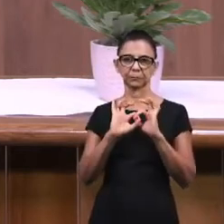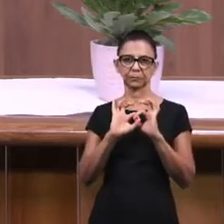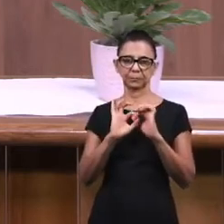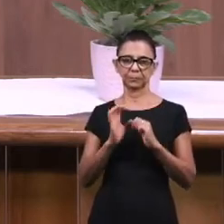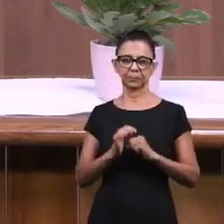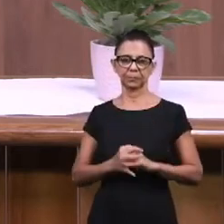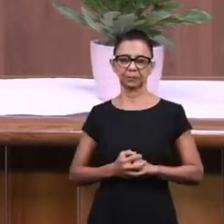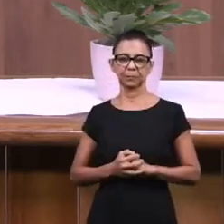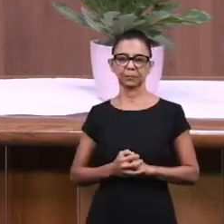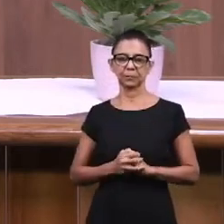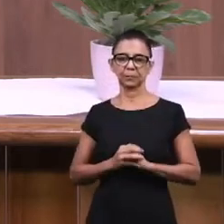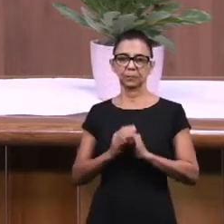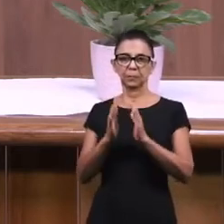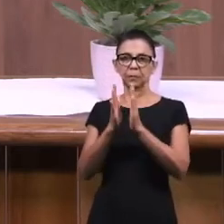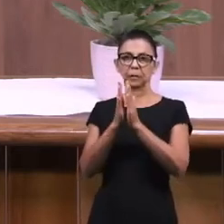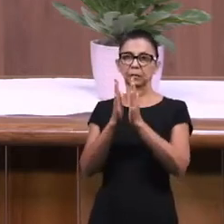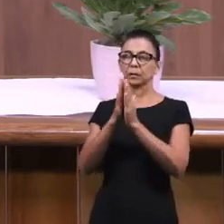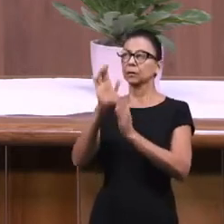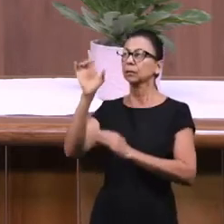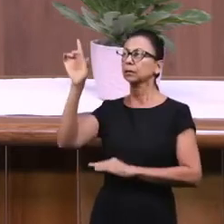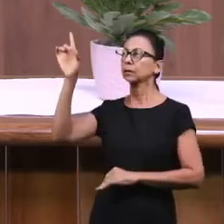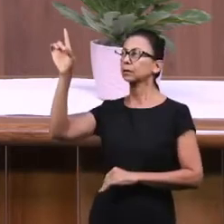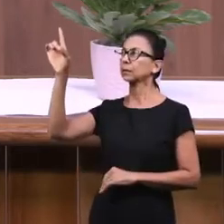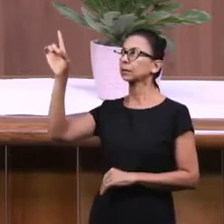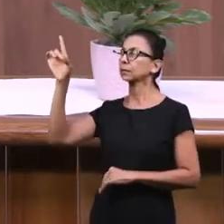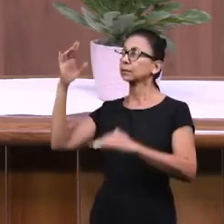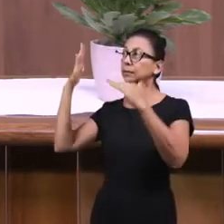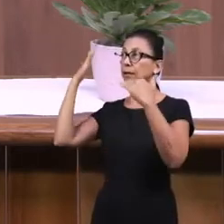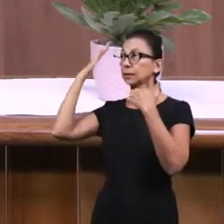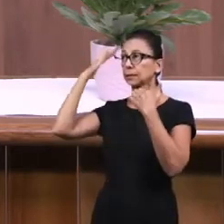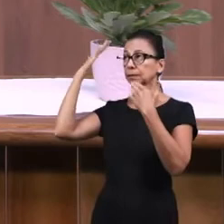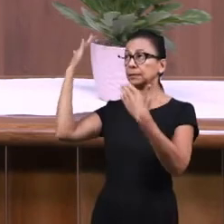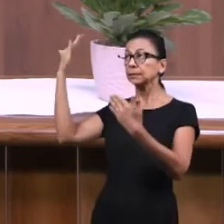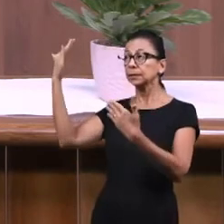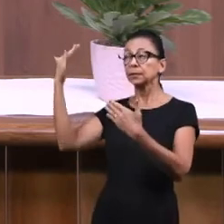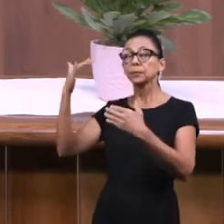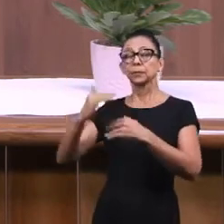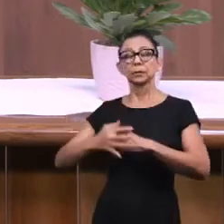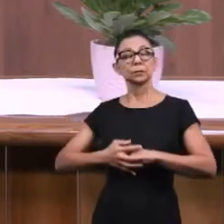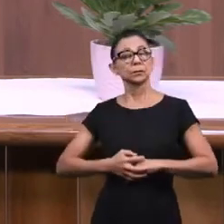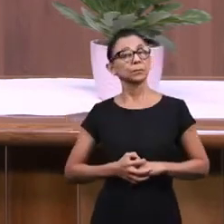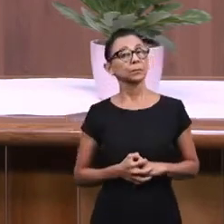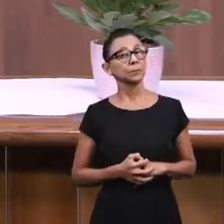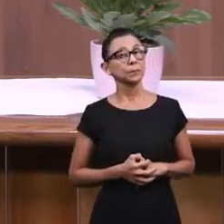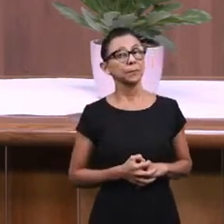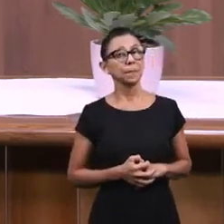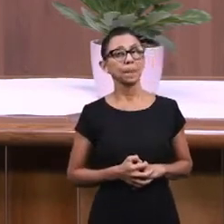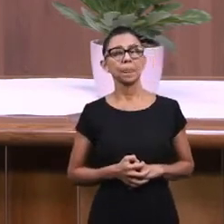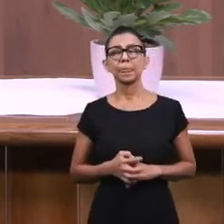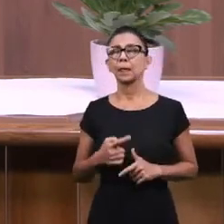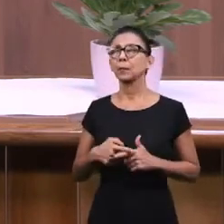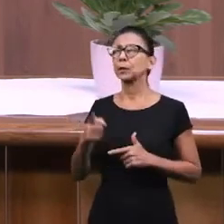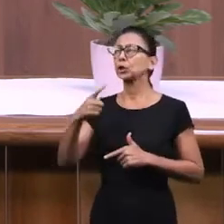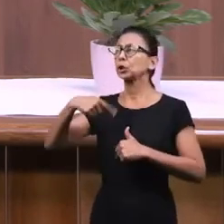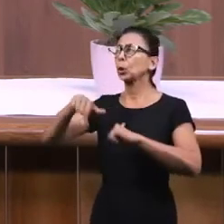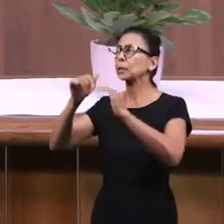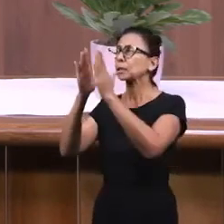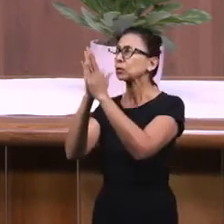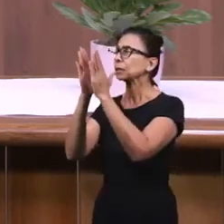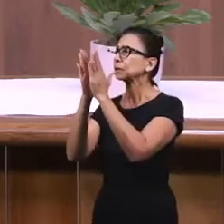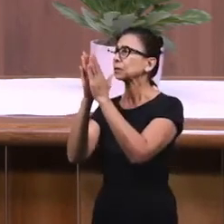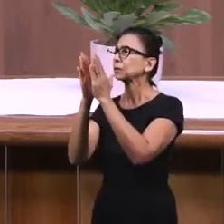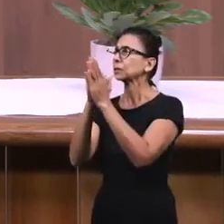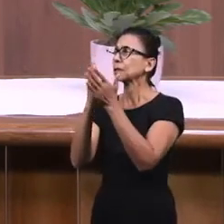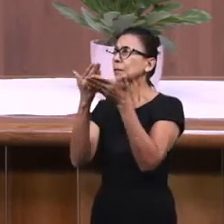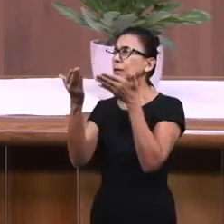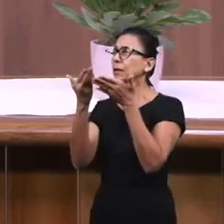eyes. Lord God, we pray at this moment, thankful to you, because none of our words